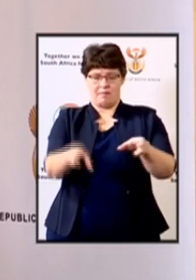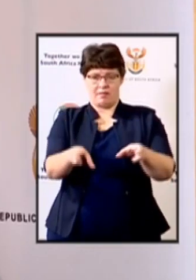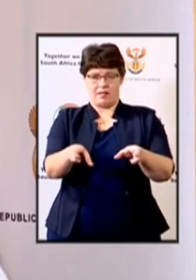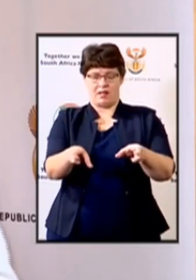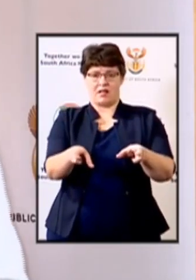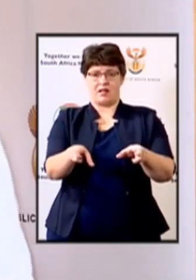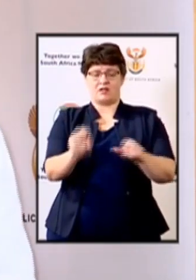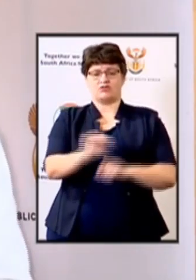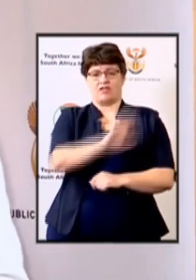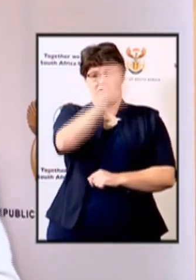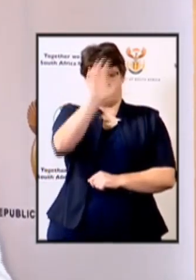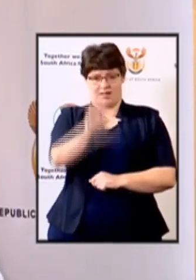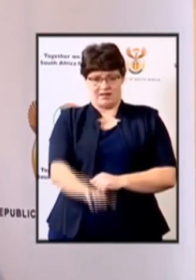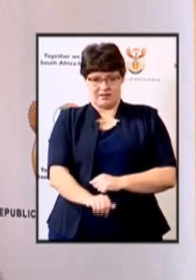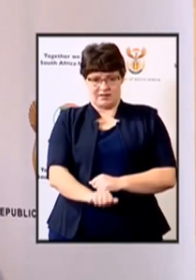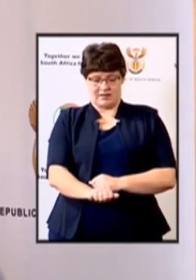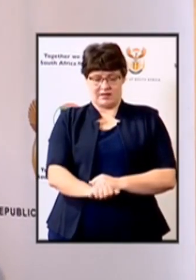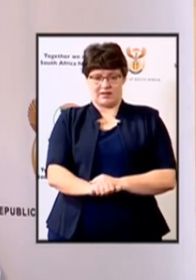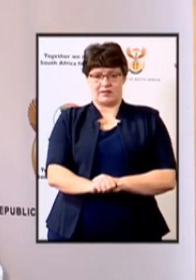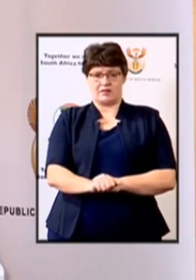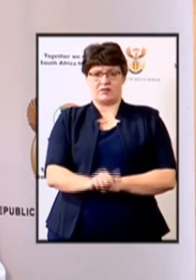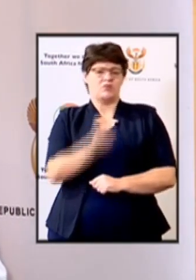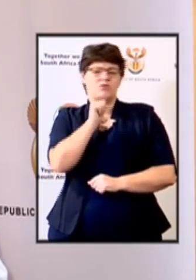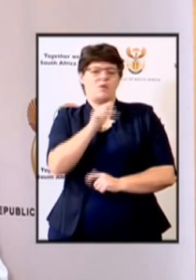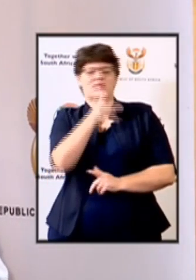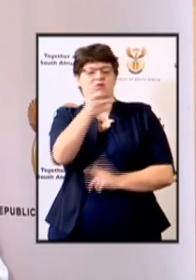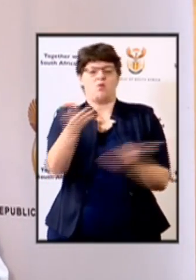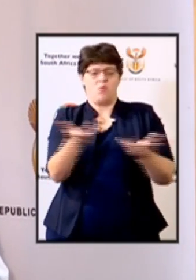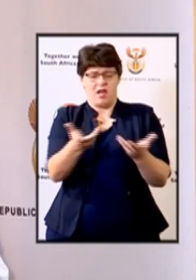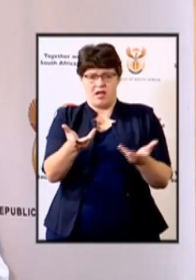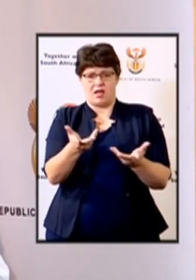are, this morning.